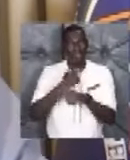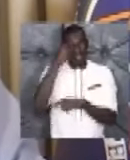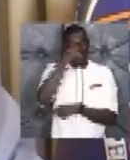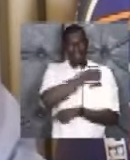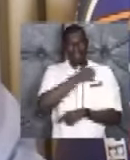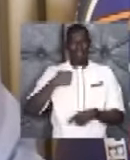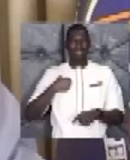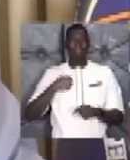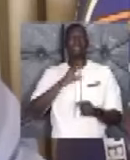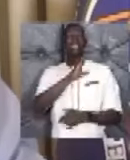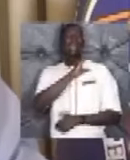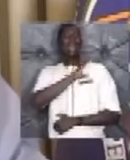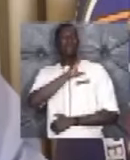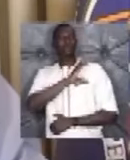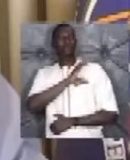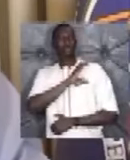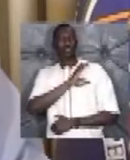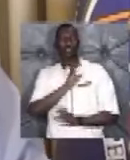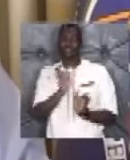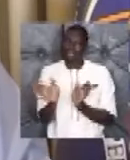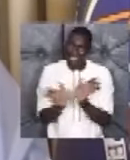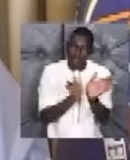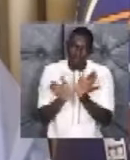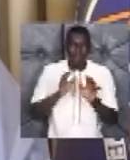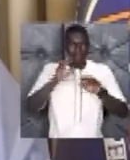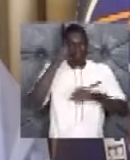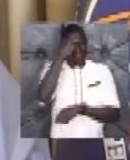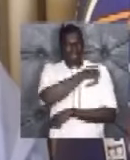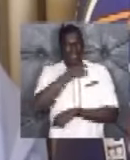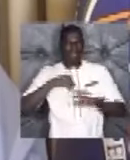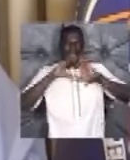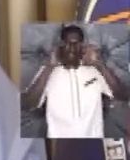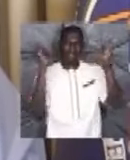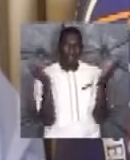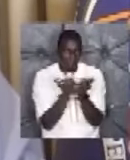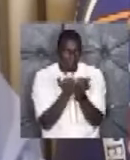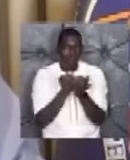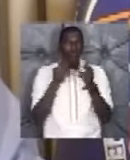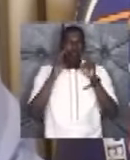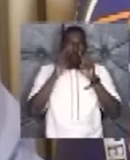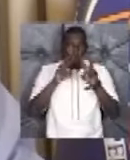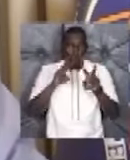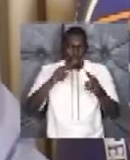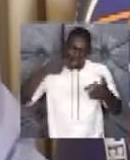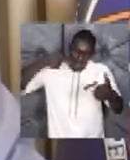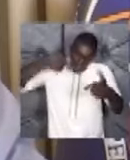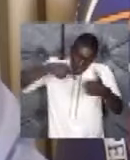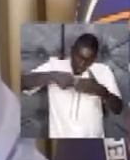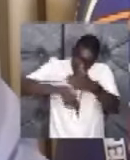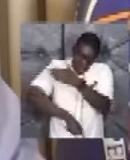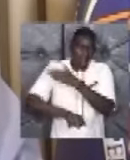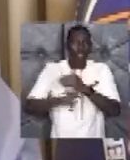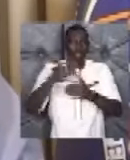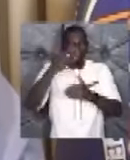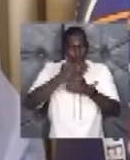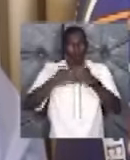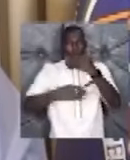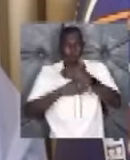Council to encourage the Christian community to look inward in building